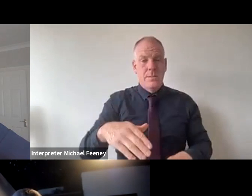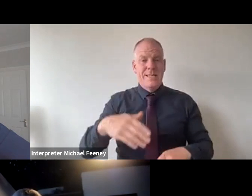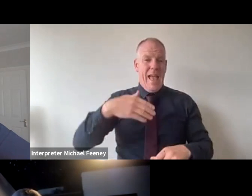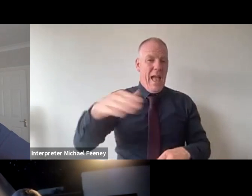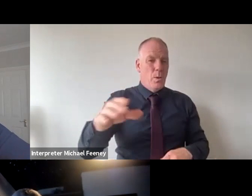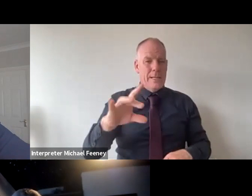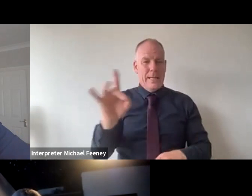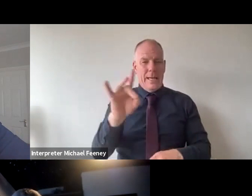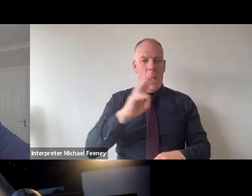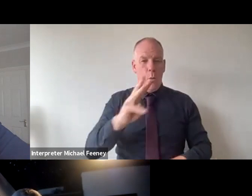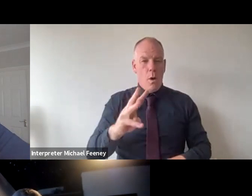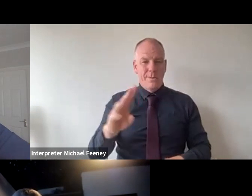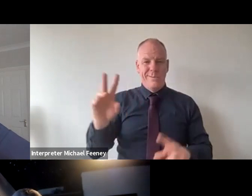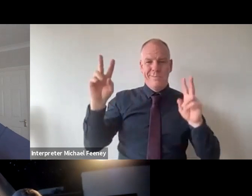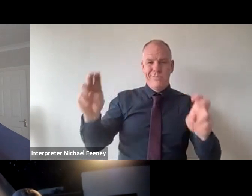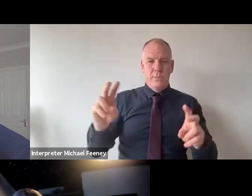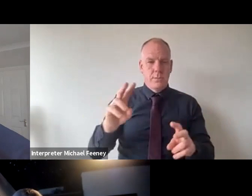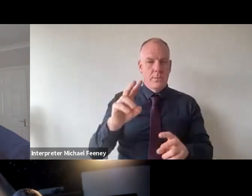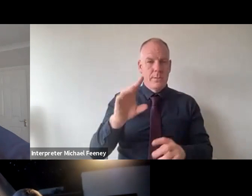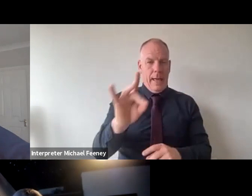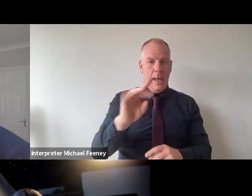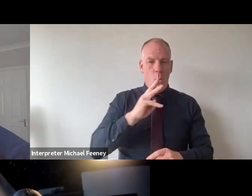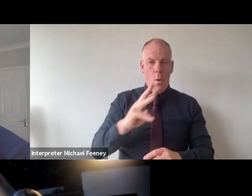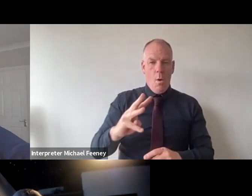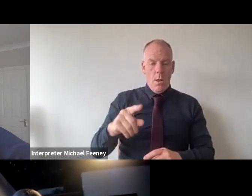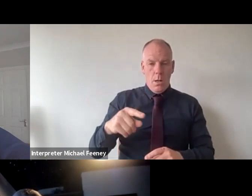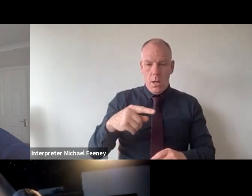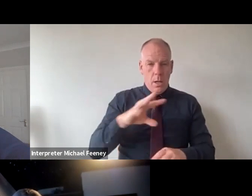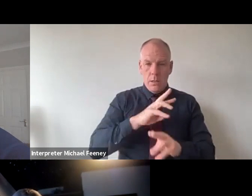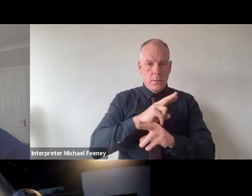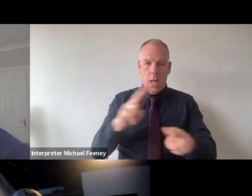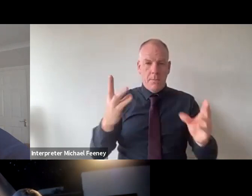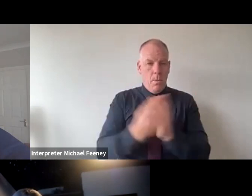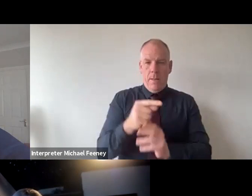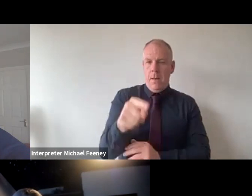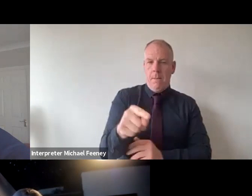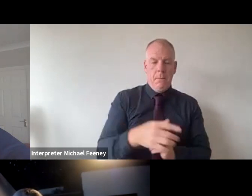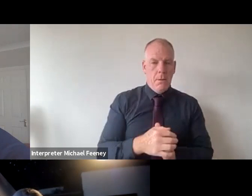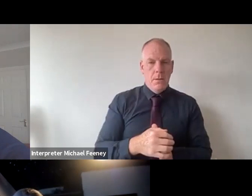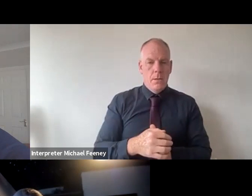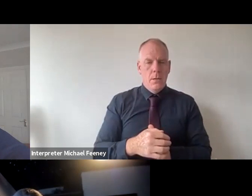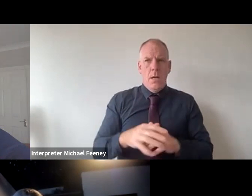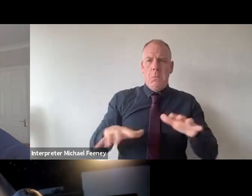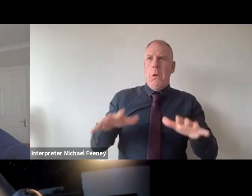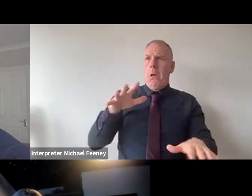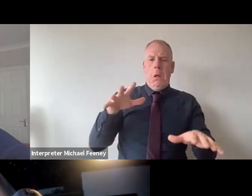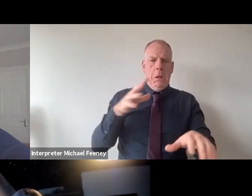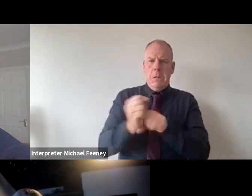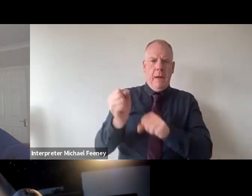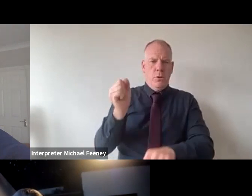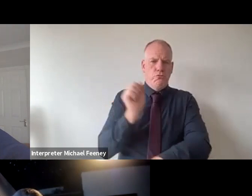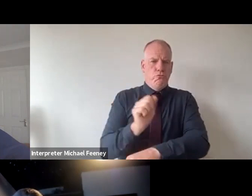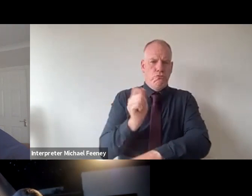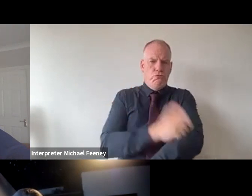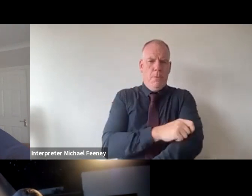of the garden. You've not to be hanging around with him." Now, I'd never been in trouble in my life, and I was stuck into football. I